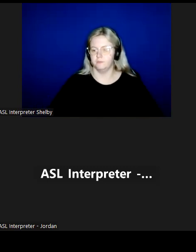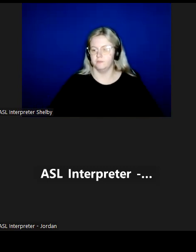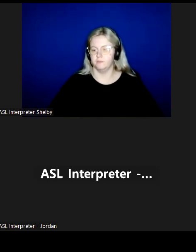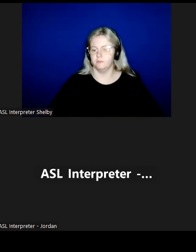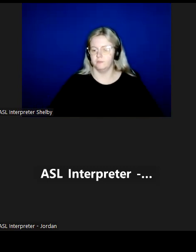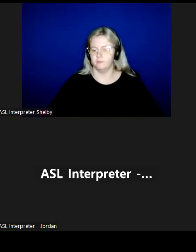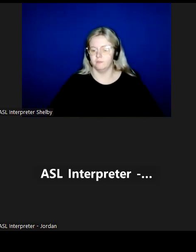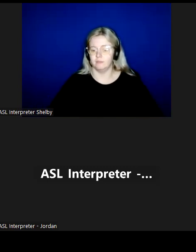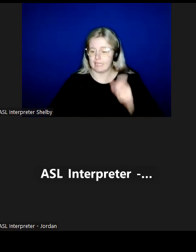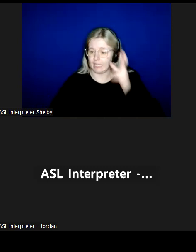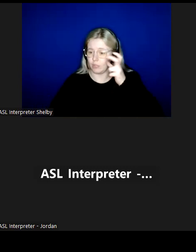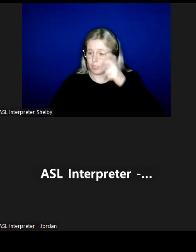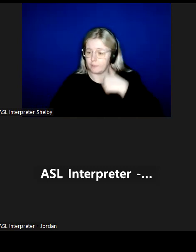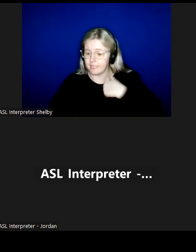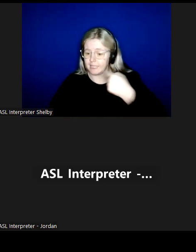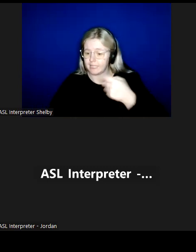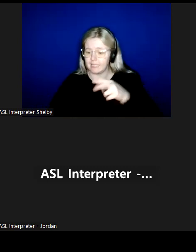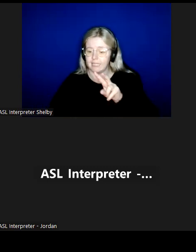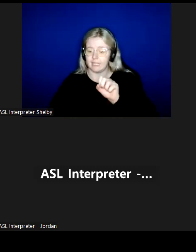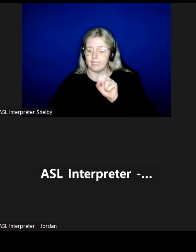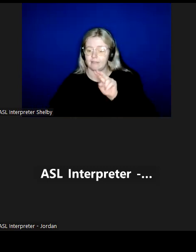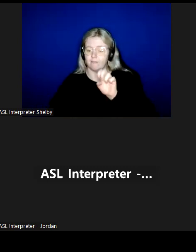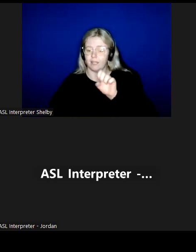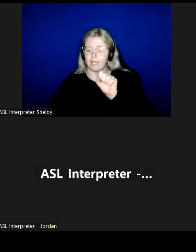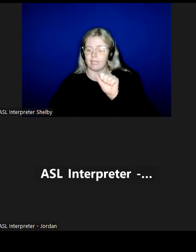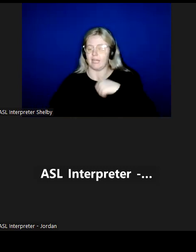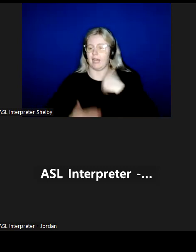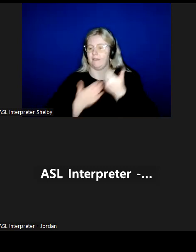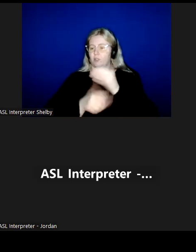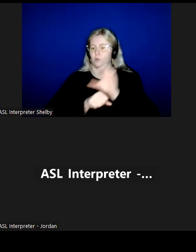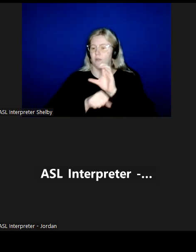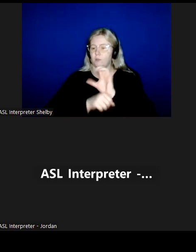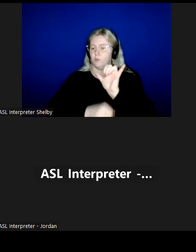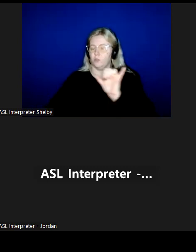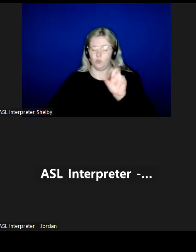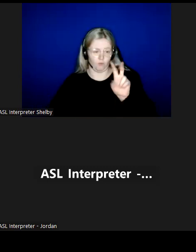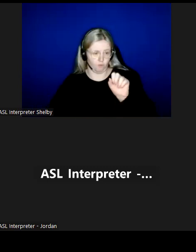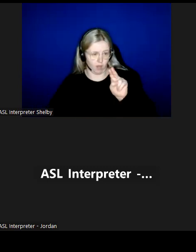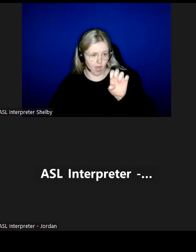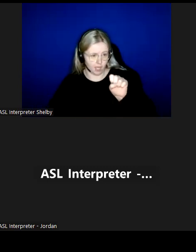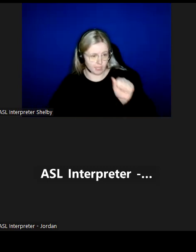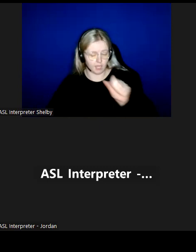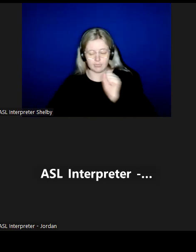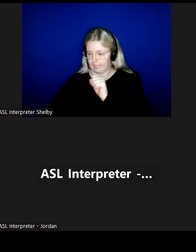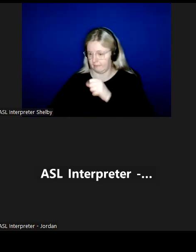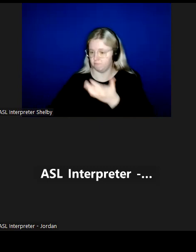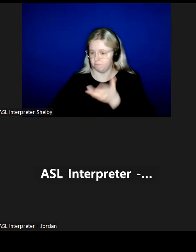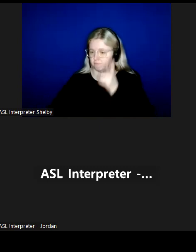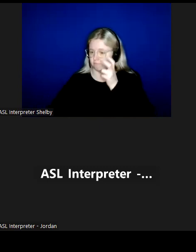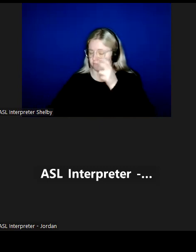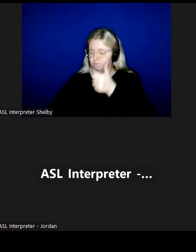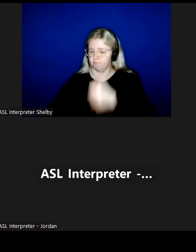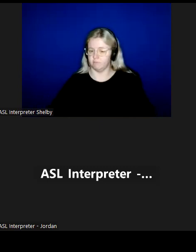Can you hear me okay? Because I have a new computer as well. Is this Vanessa? Yeah. Yes, Sorry. Vanessa, we hear you loud and